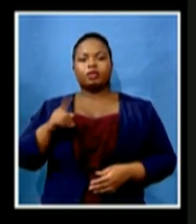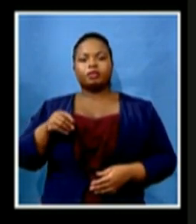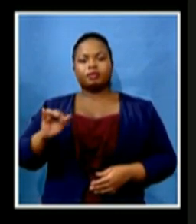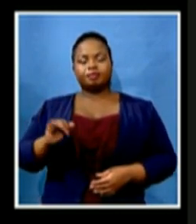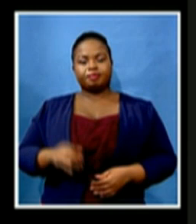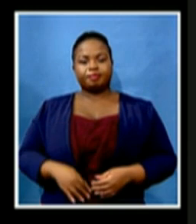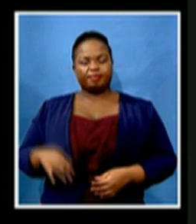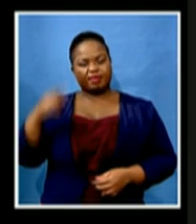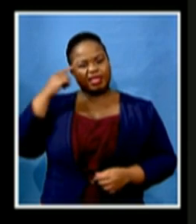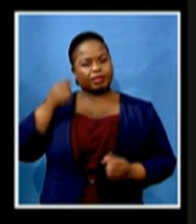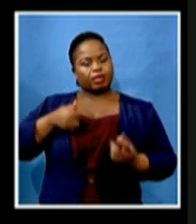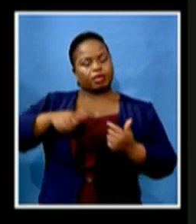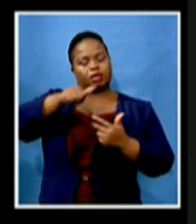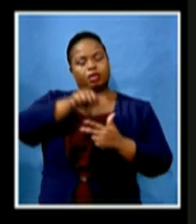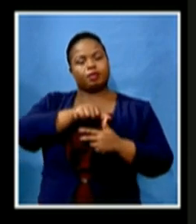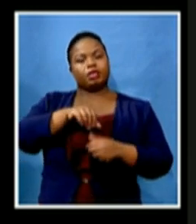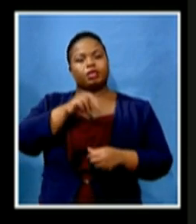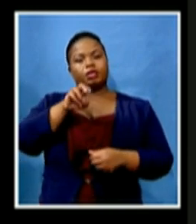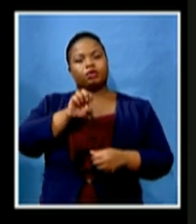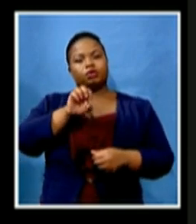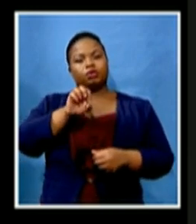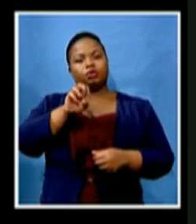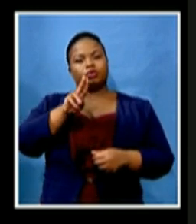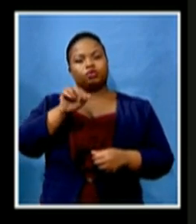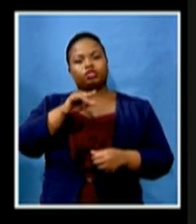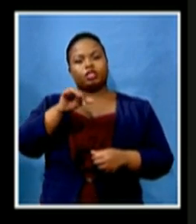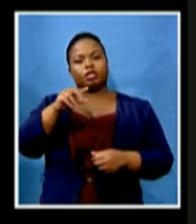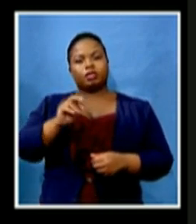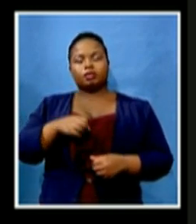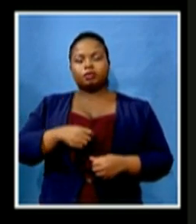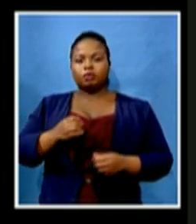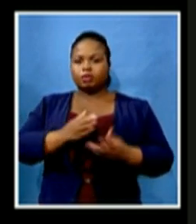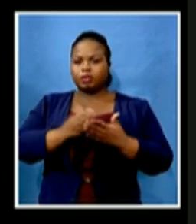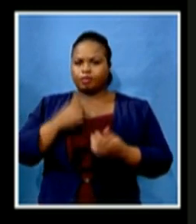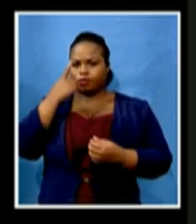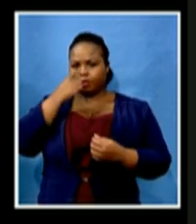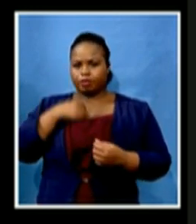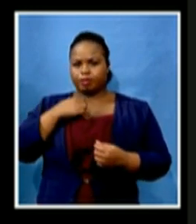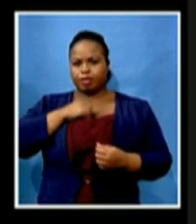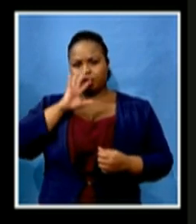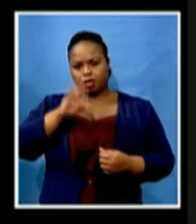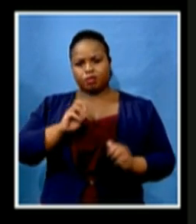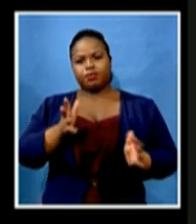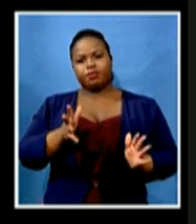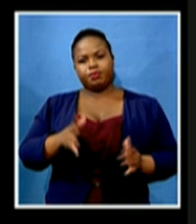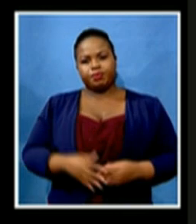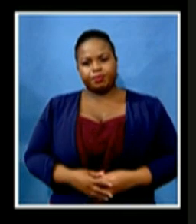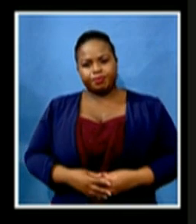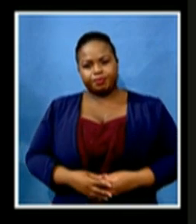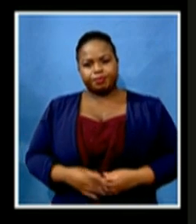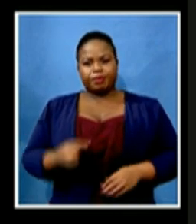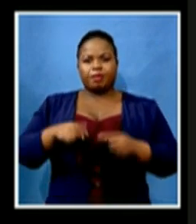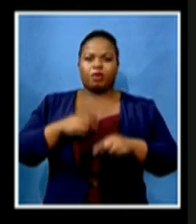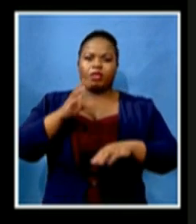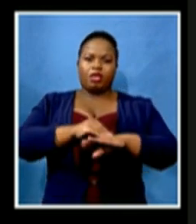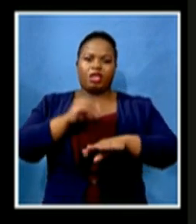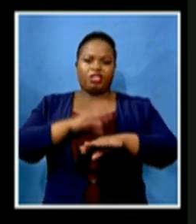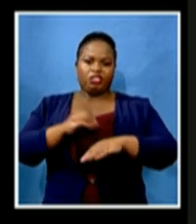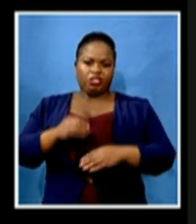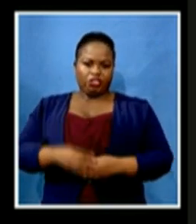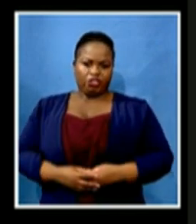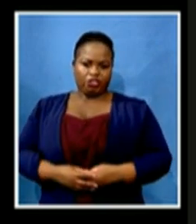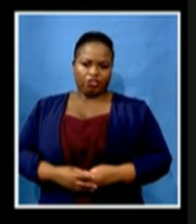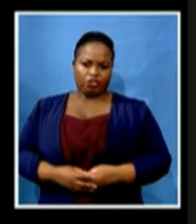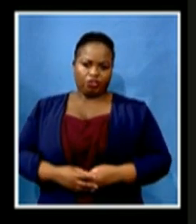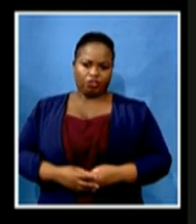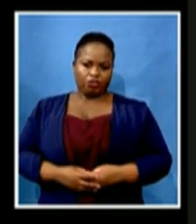asked some of my questions regarding the age. But my question,